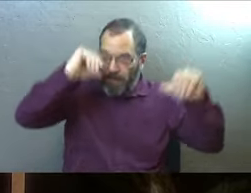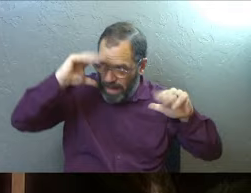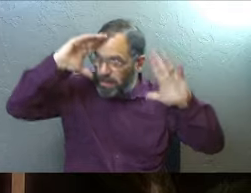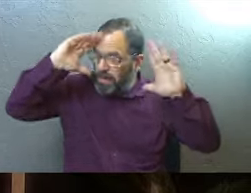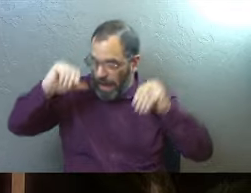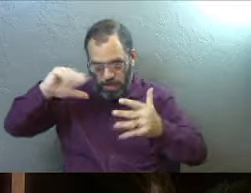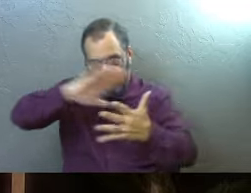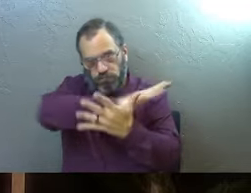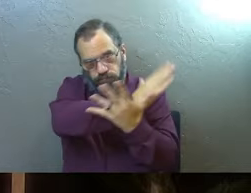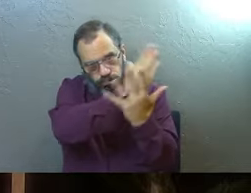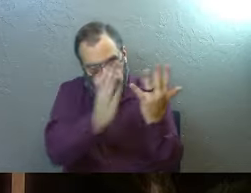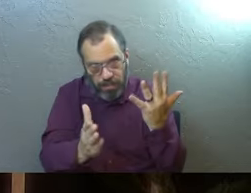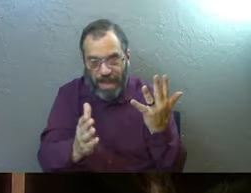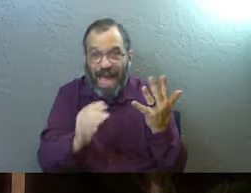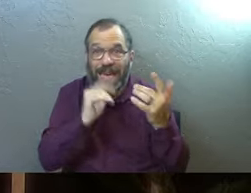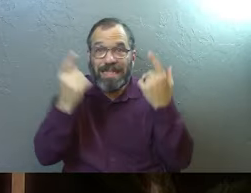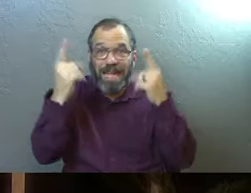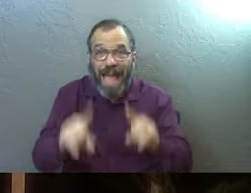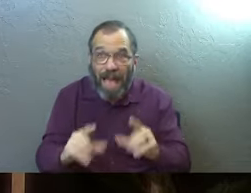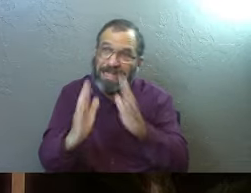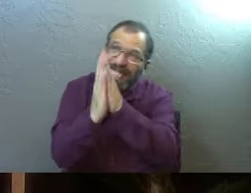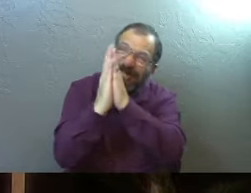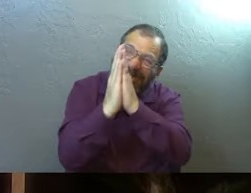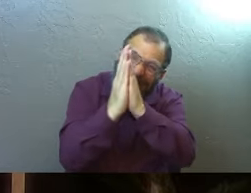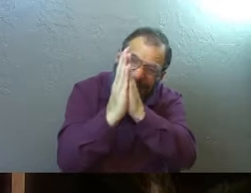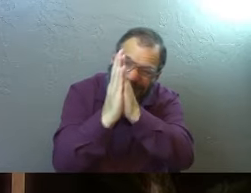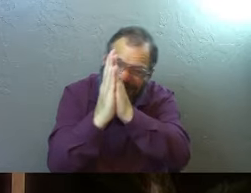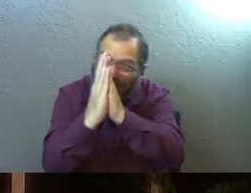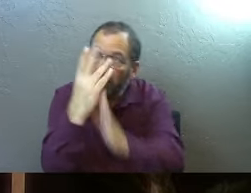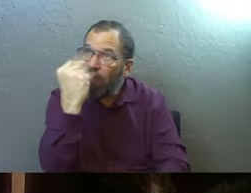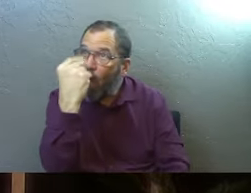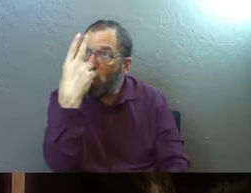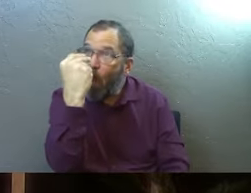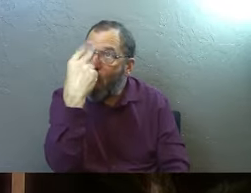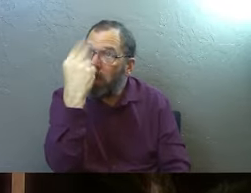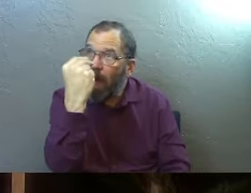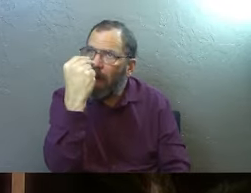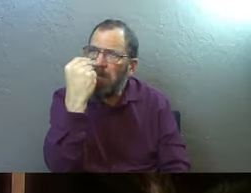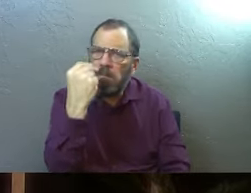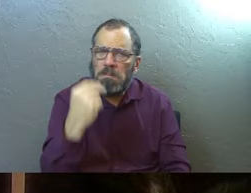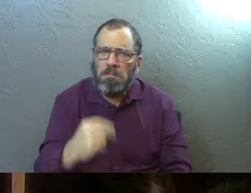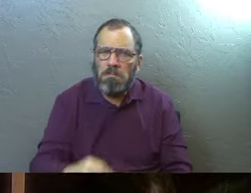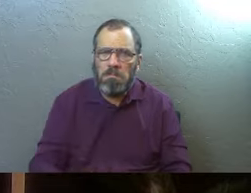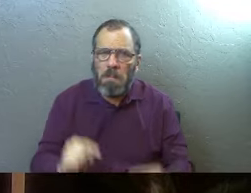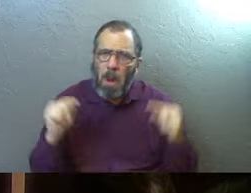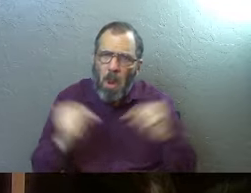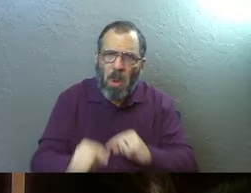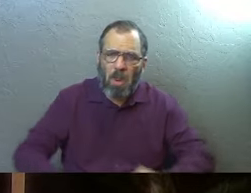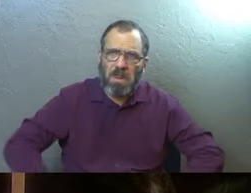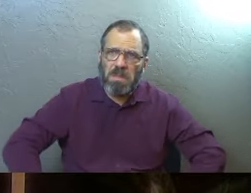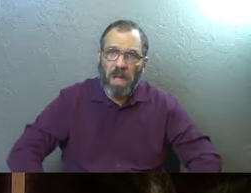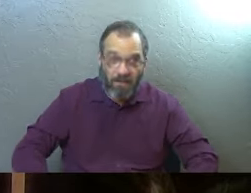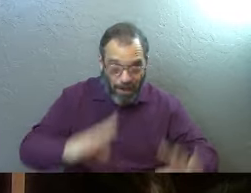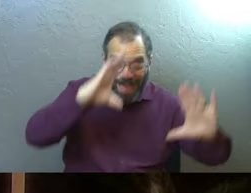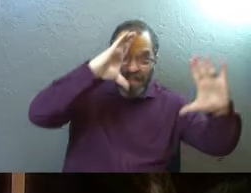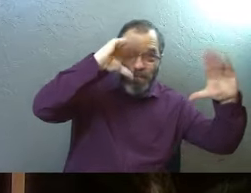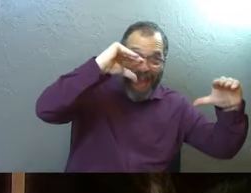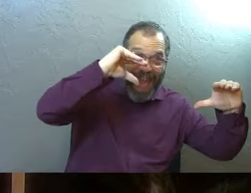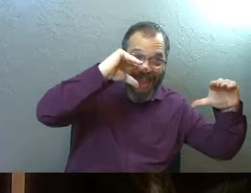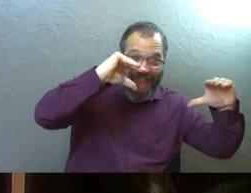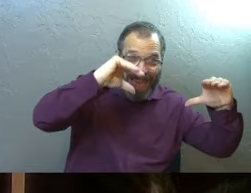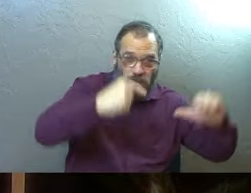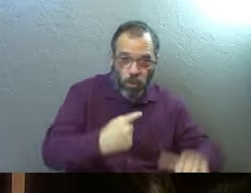a lot of things. And when they don't happen and we pray and God doesn't give us the answer that we want, it's painful. And we go from expect